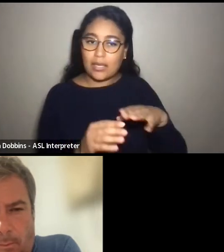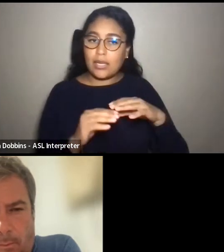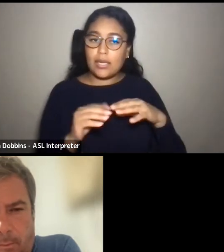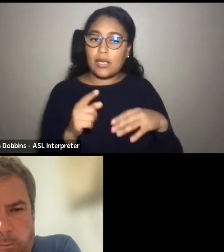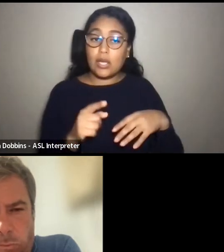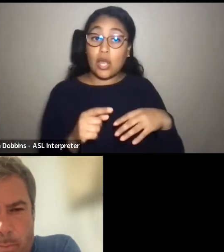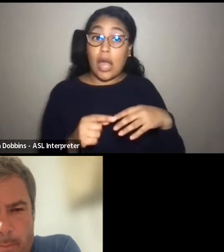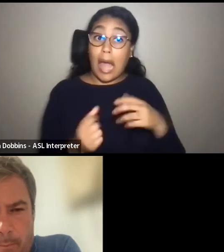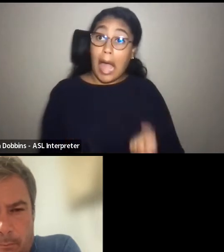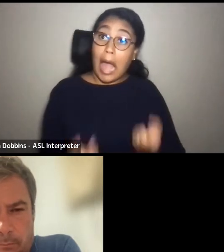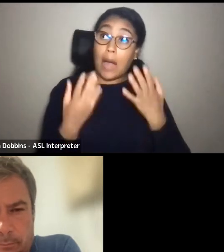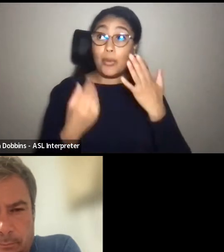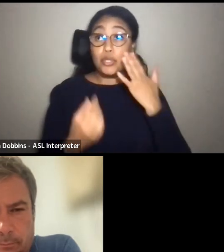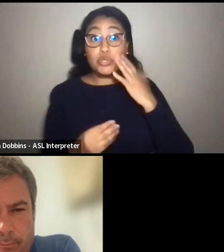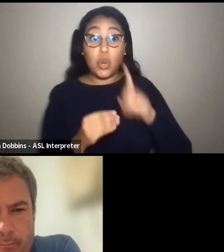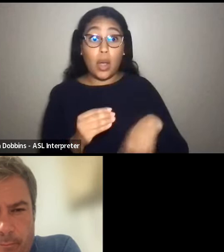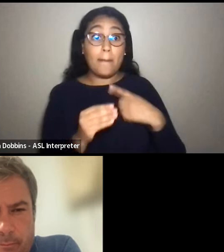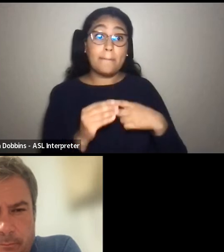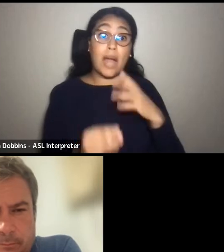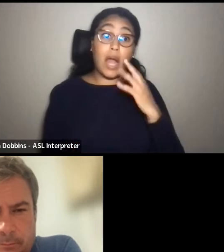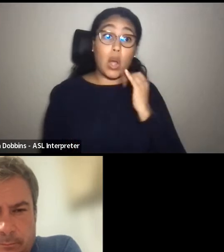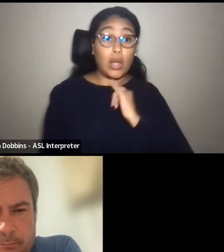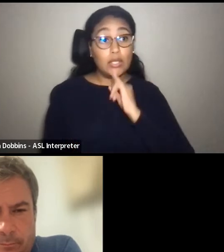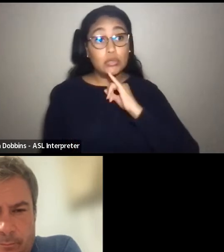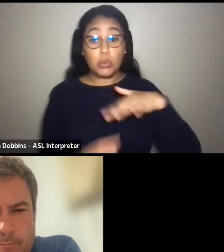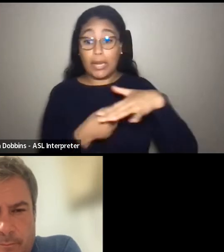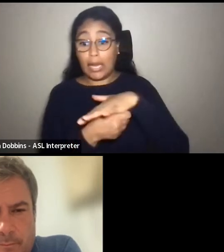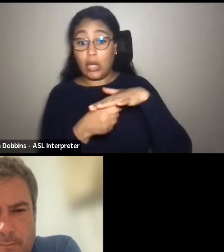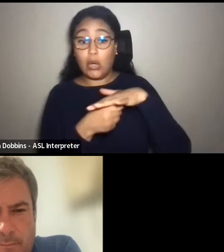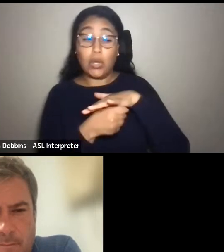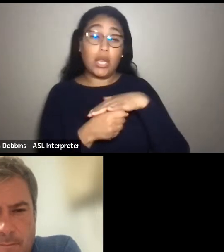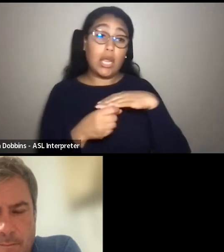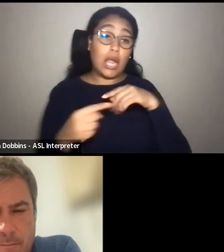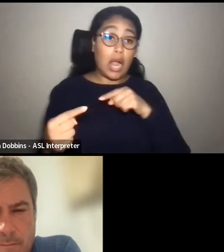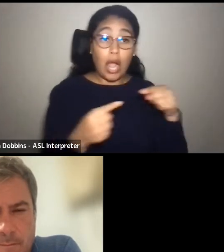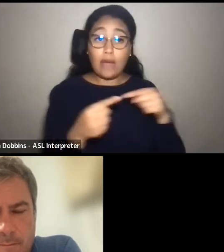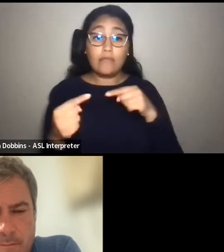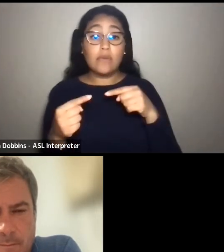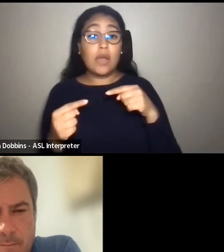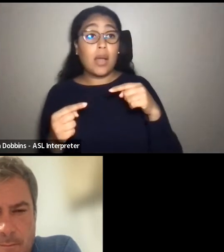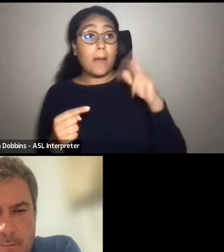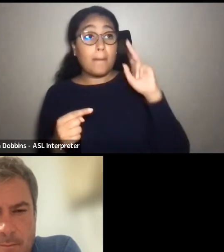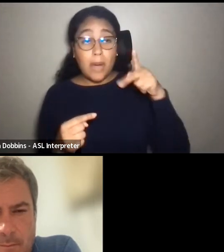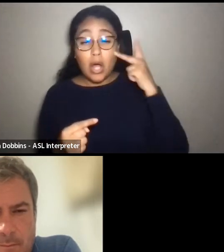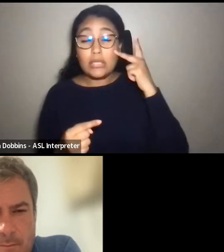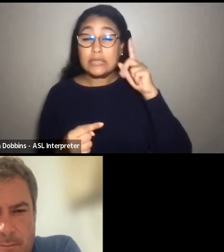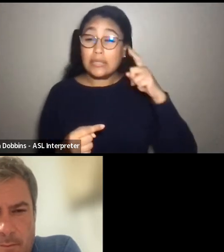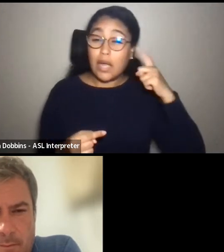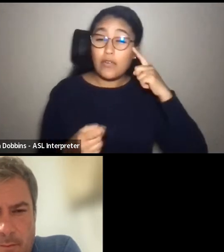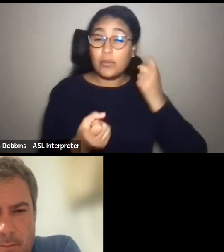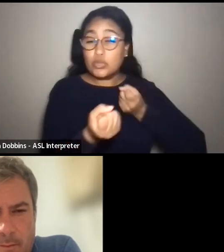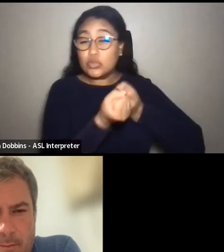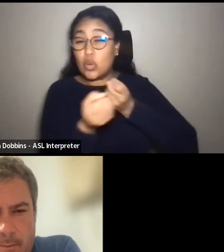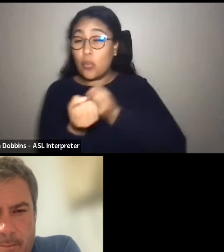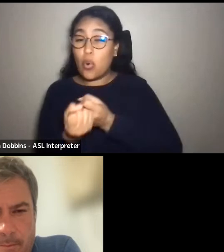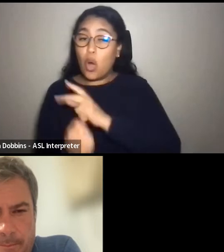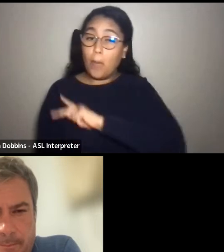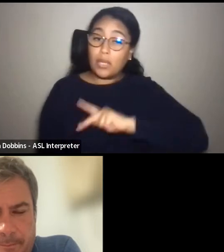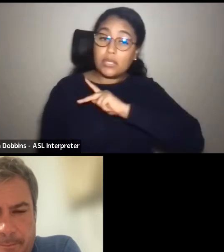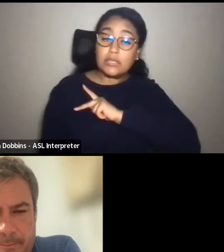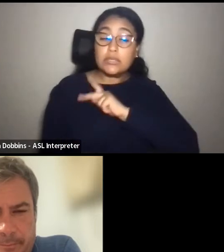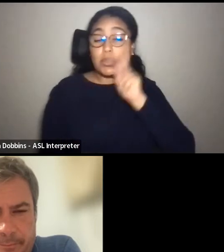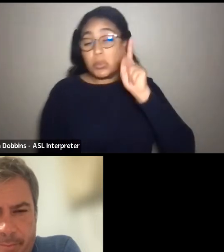one's knowledge of the region, of the conflict, of the politics, of the government support, of personal